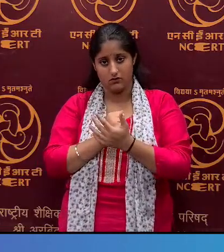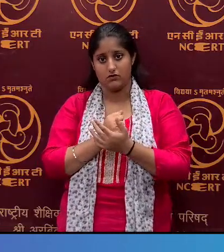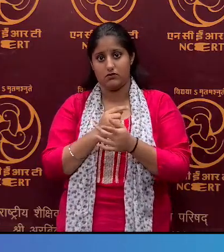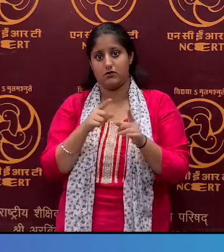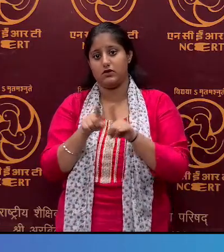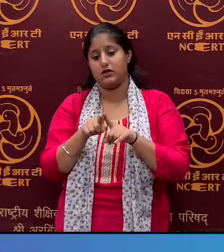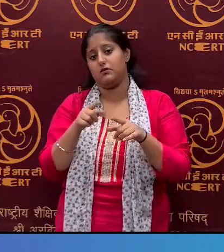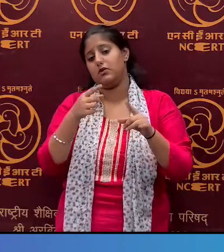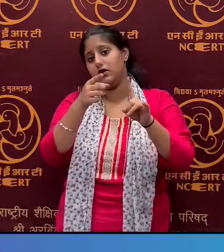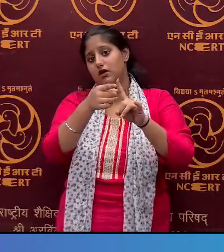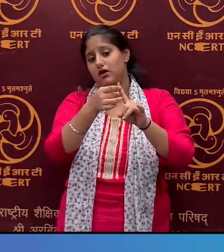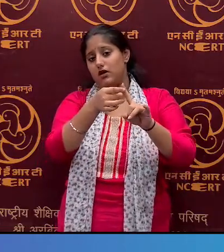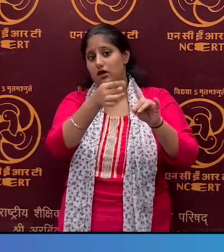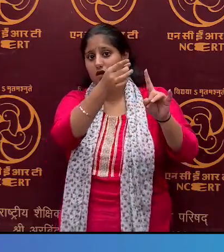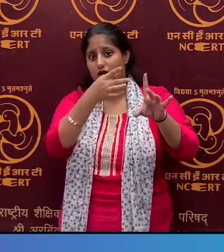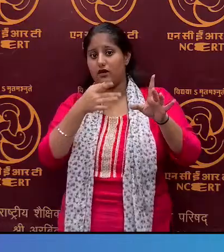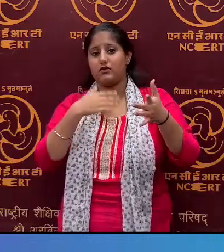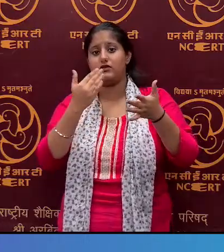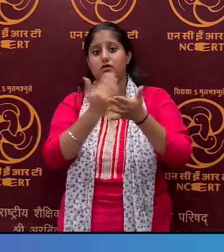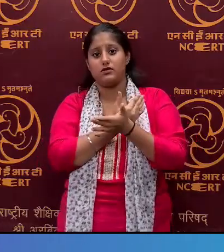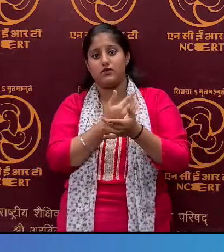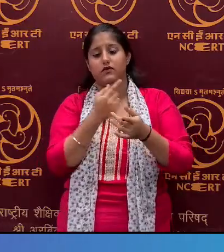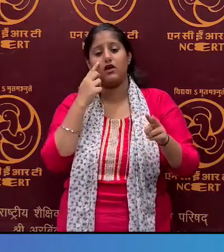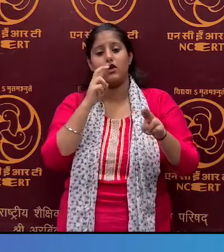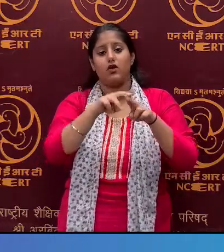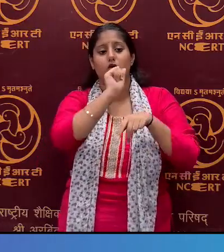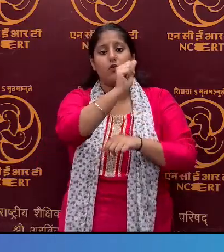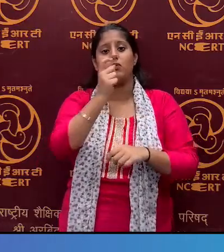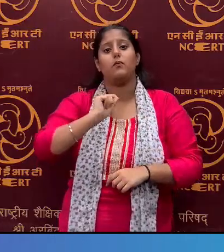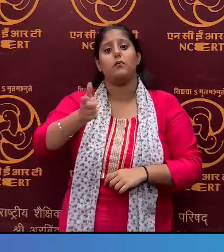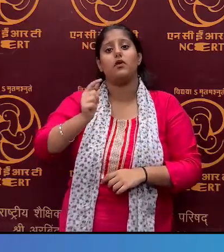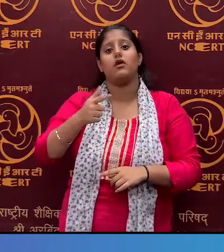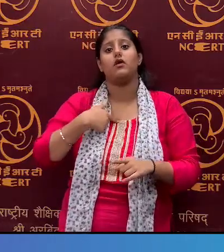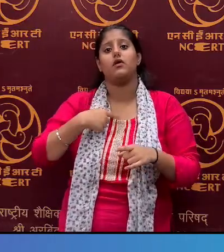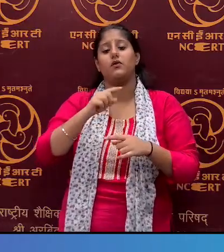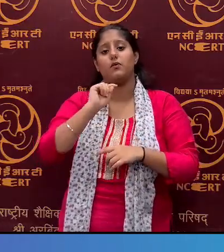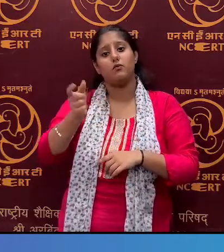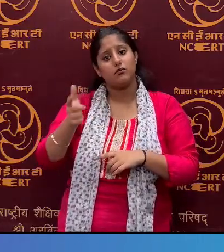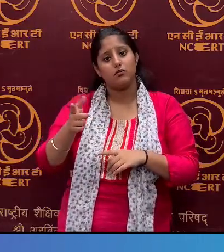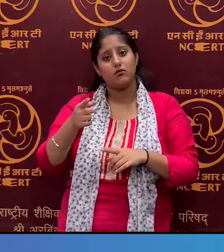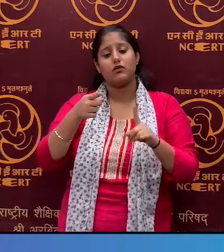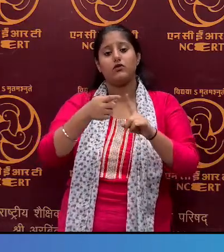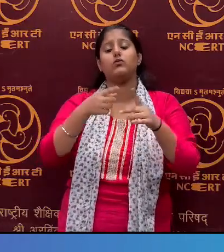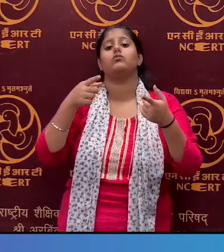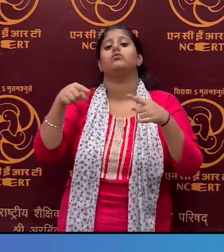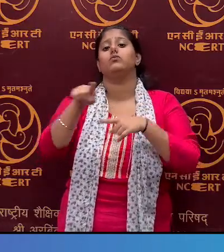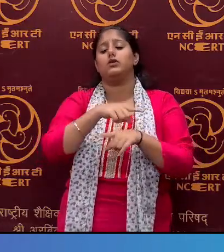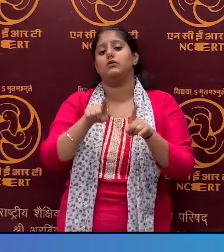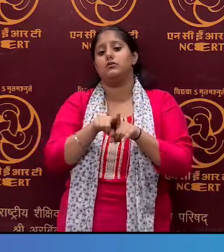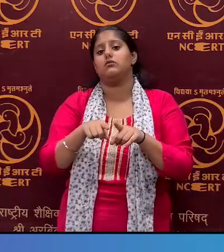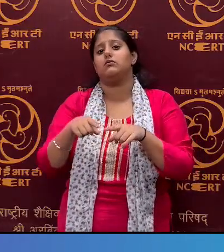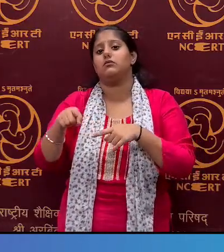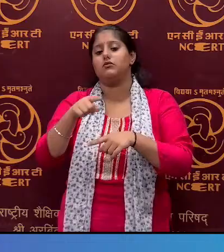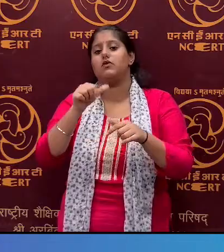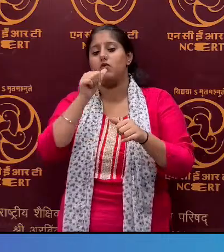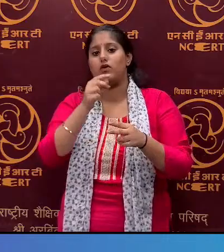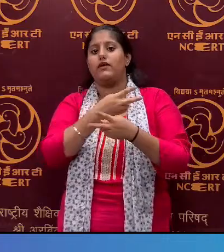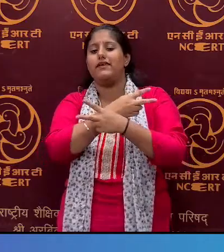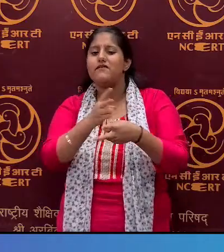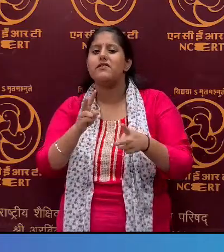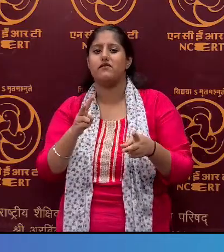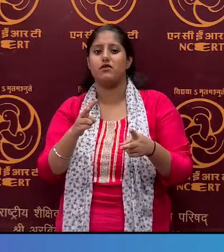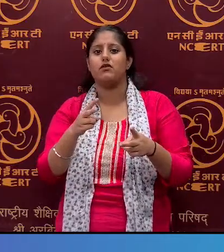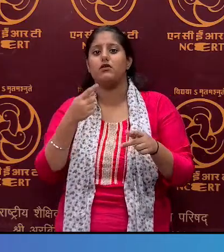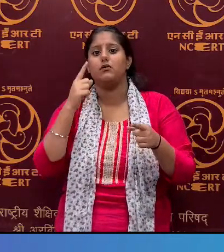Save electricity. You are paying money, okay, money is your, not resources, so save the resources for the others as well.